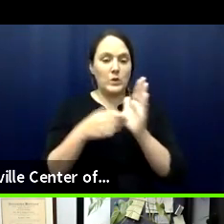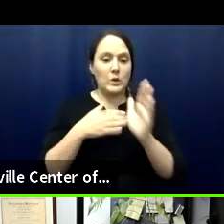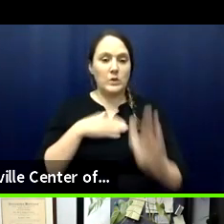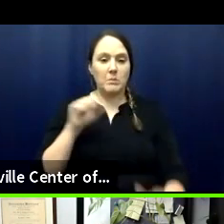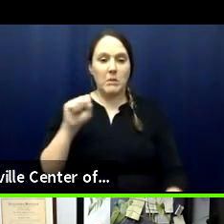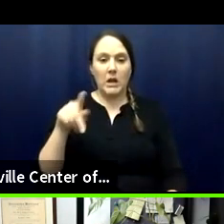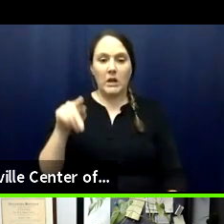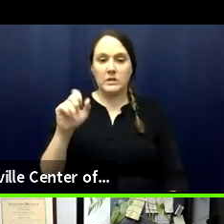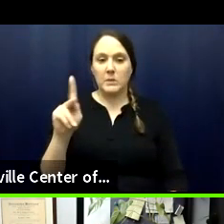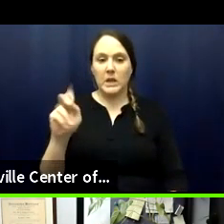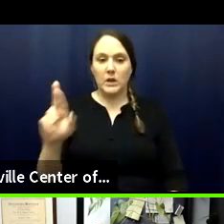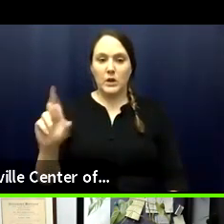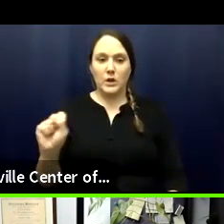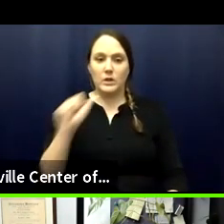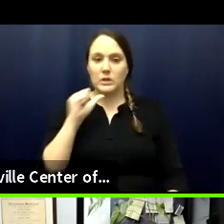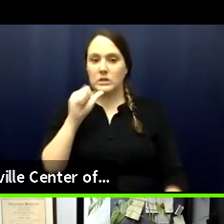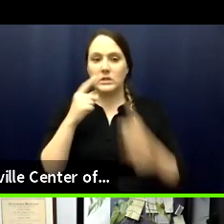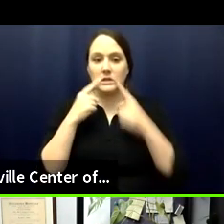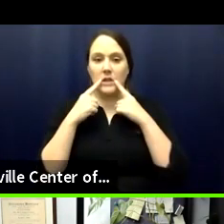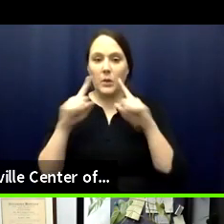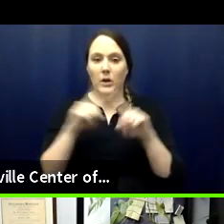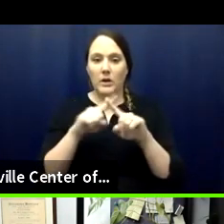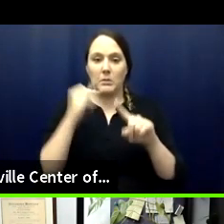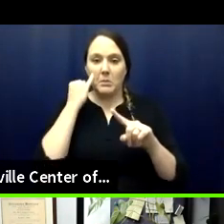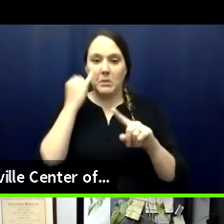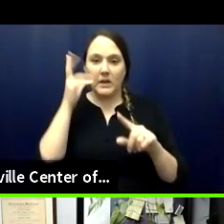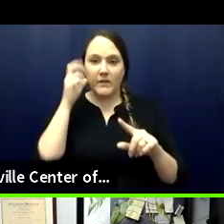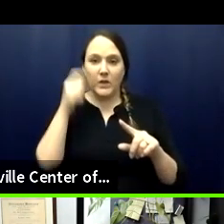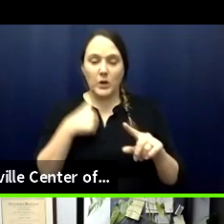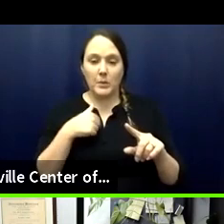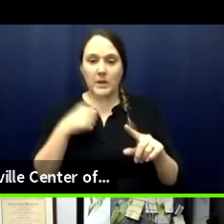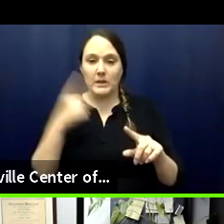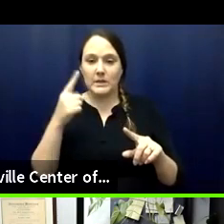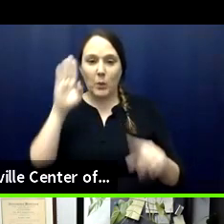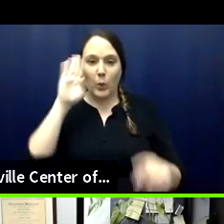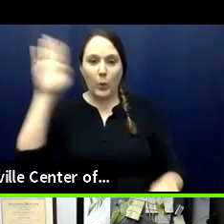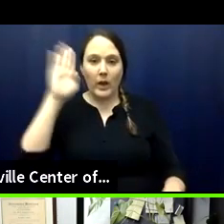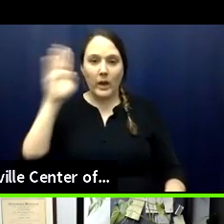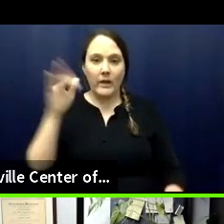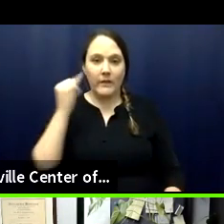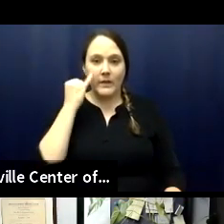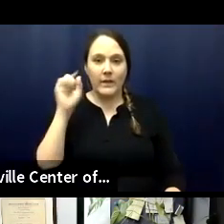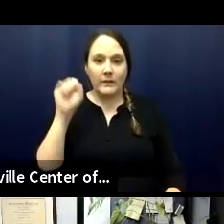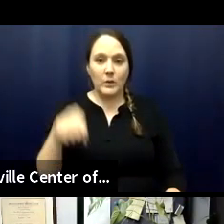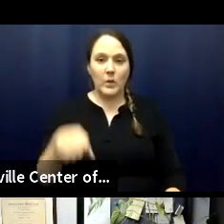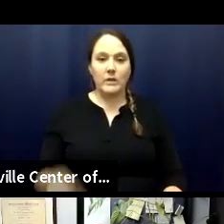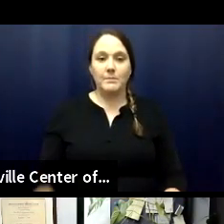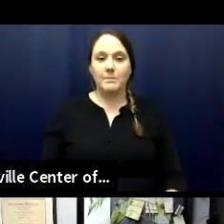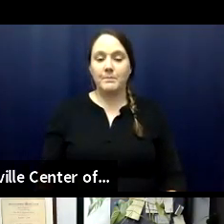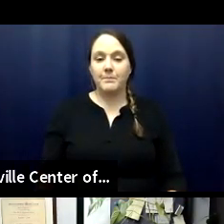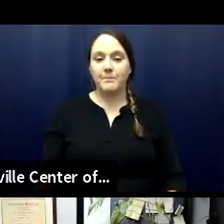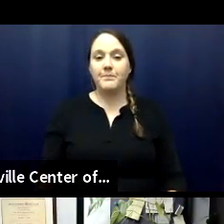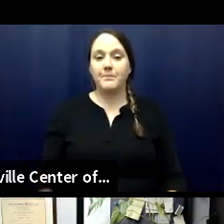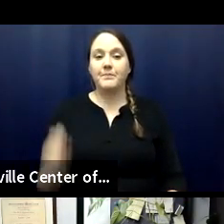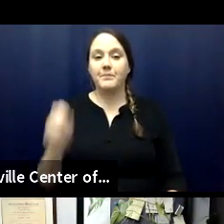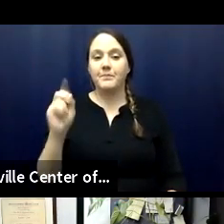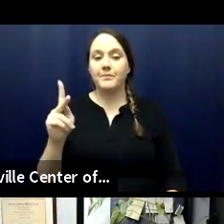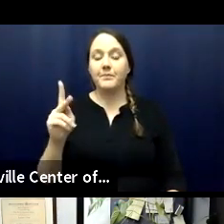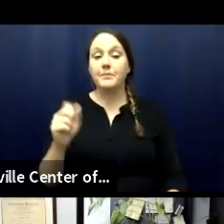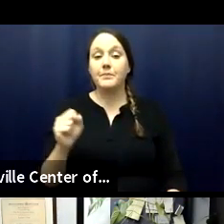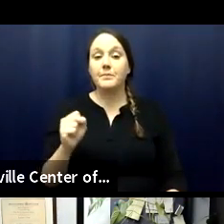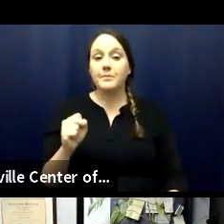not working, but just again, as long as you can hear me, just somebody wave at me or something if you can't hear me. You're doing okay. And yes,